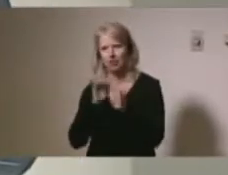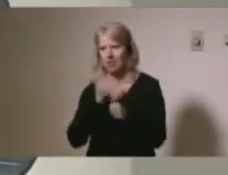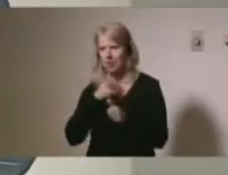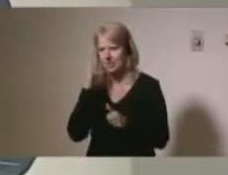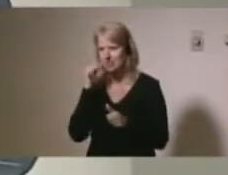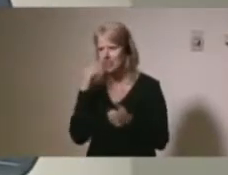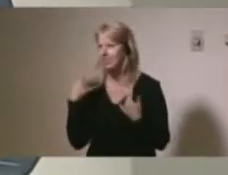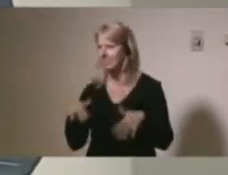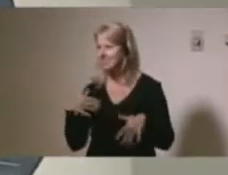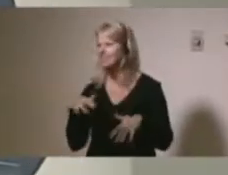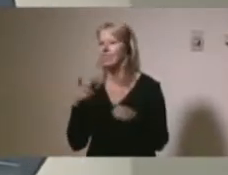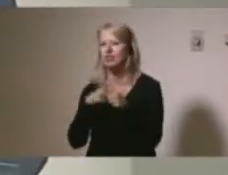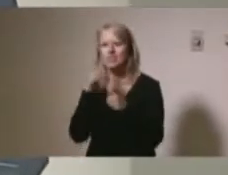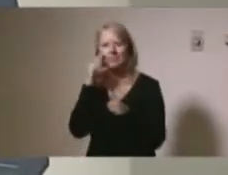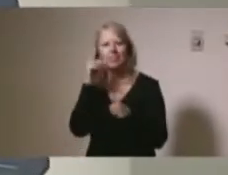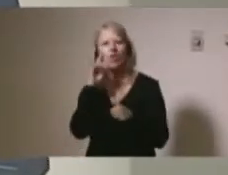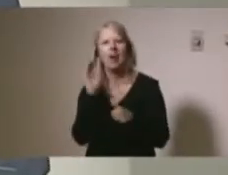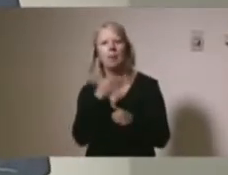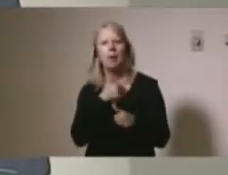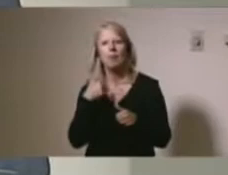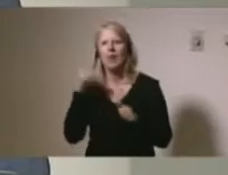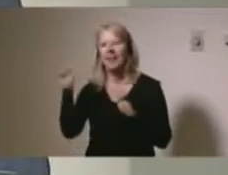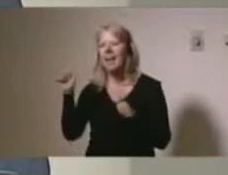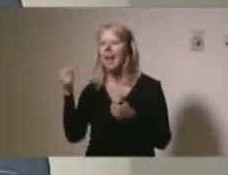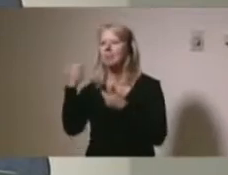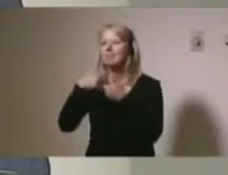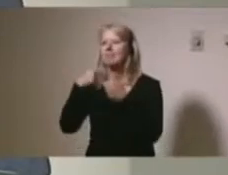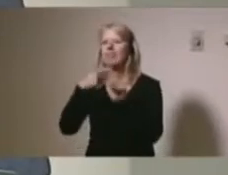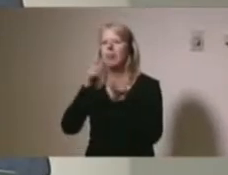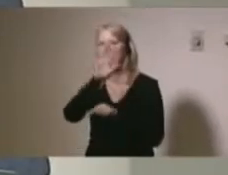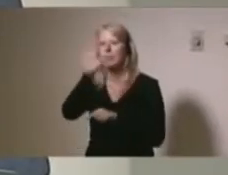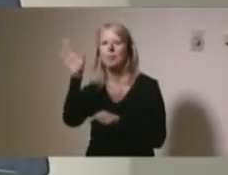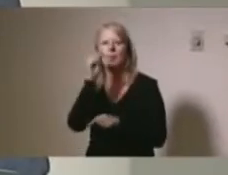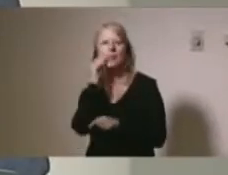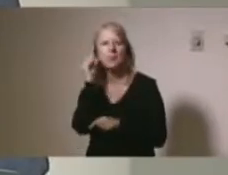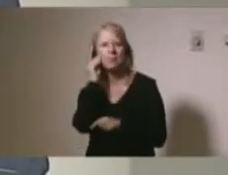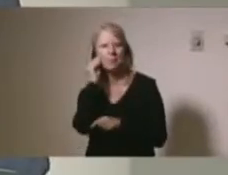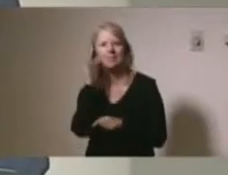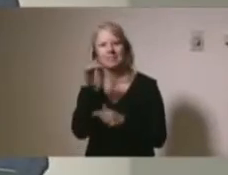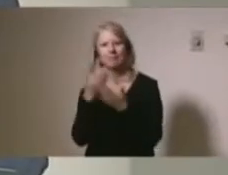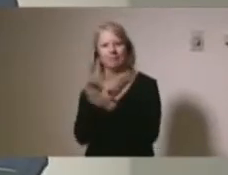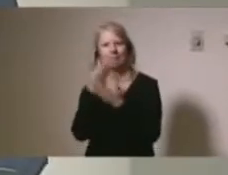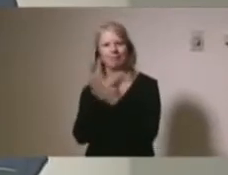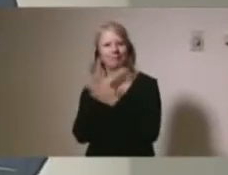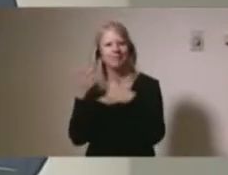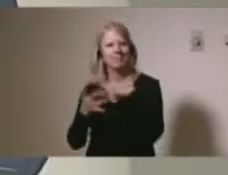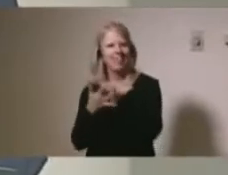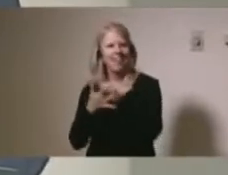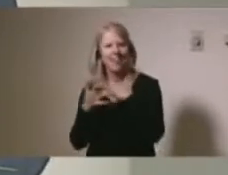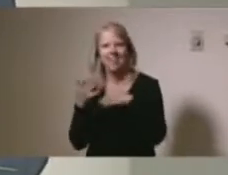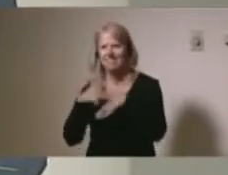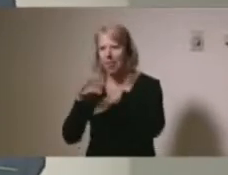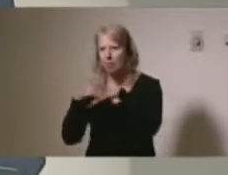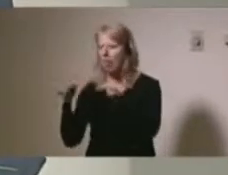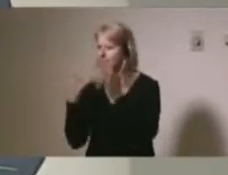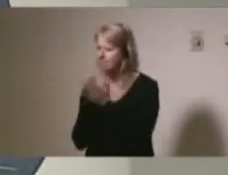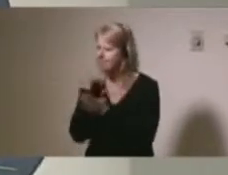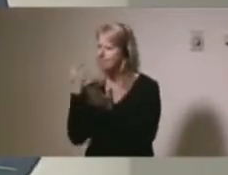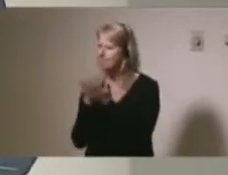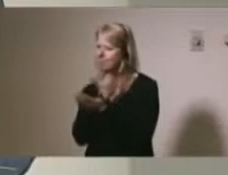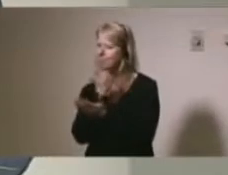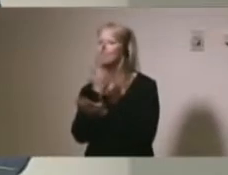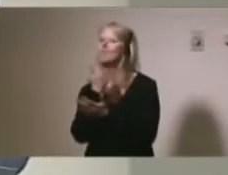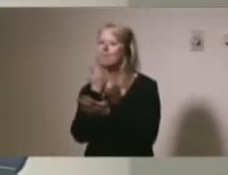experience for our members who can participate from home. Now, new technologies exist. We have to use them